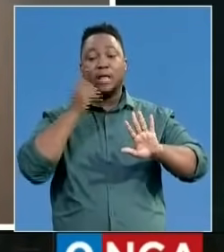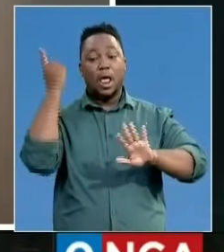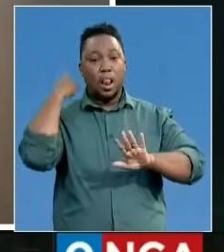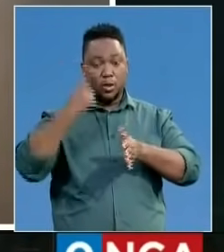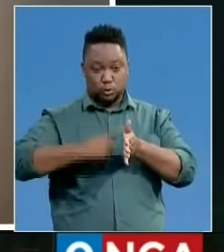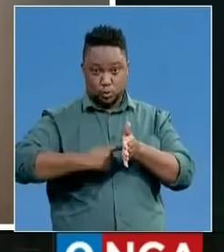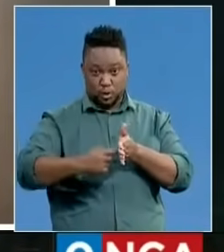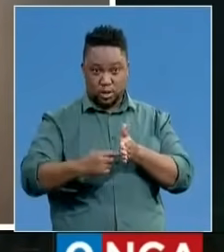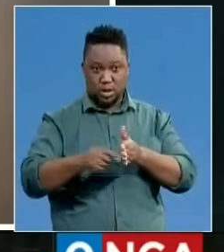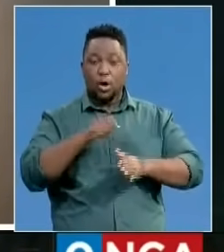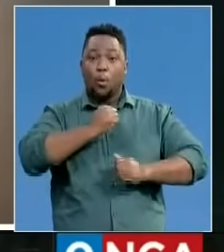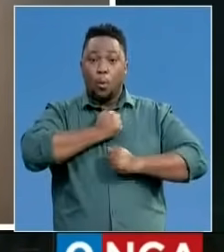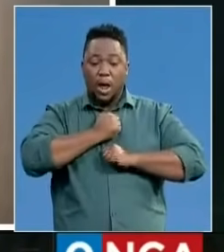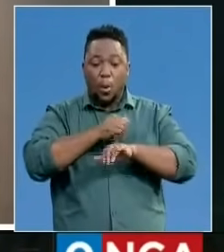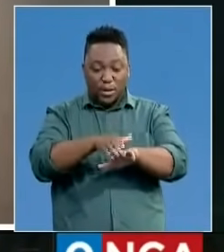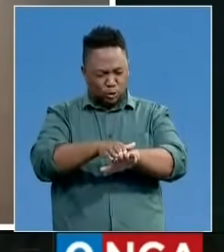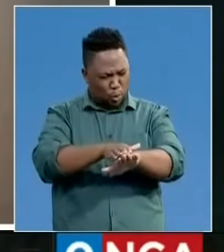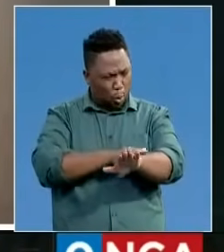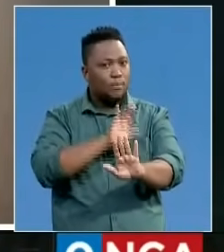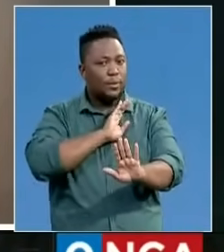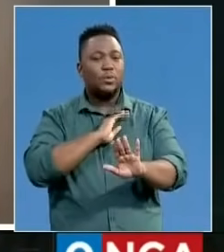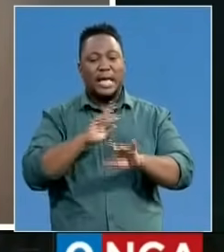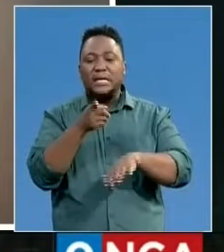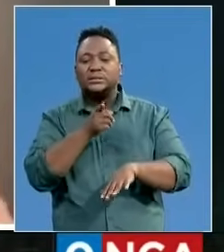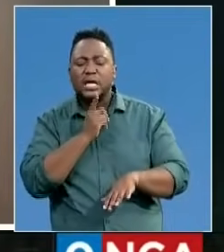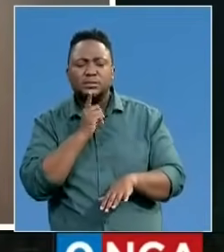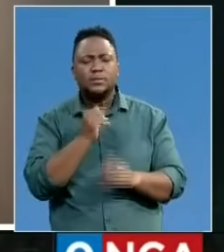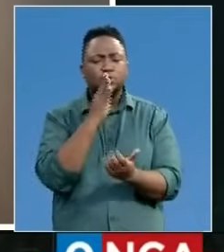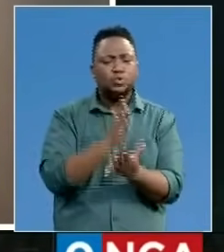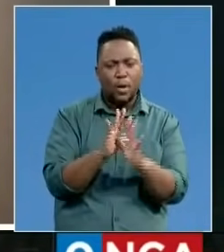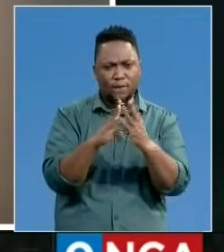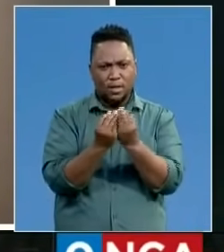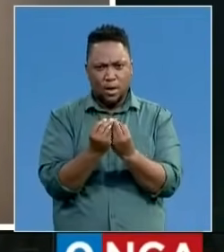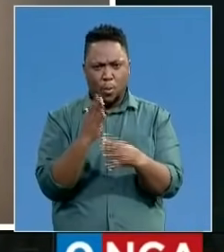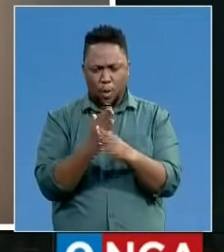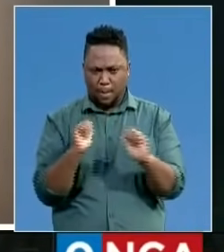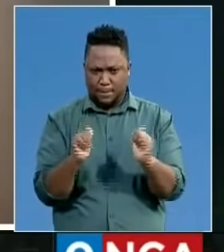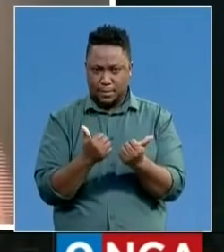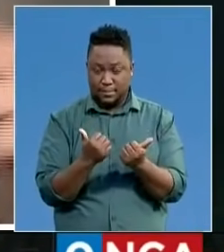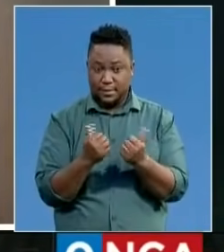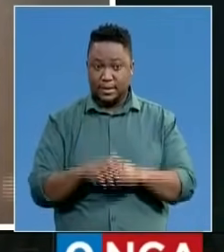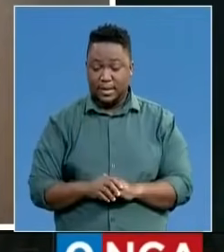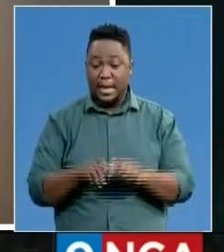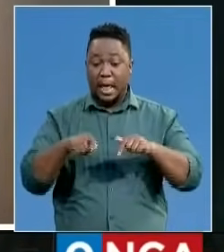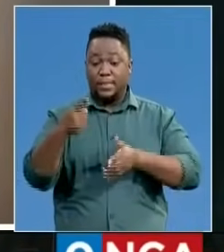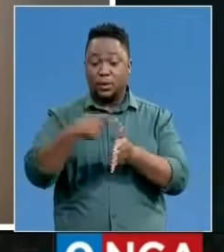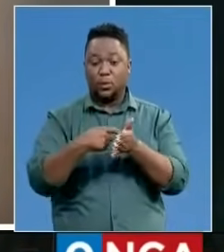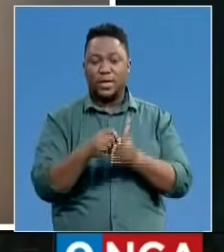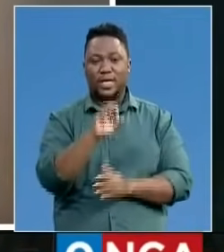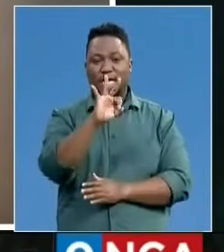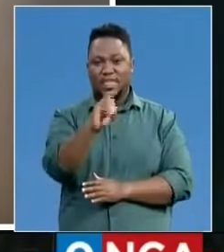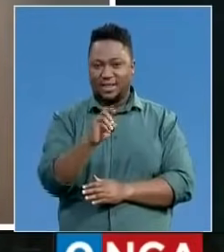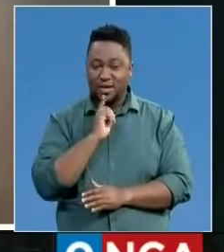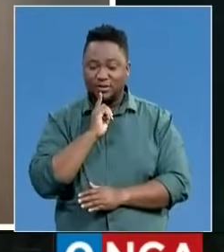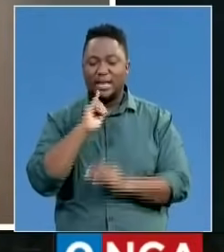went deliberately slow because we wanted to test the system. We're stepping up to 30,000 target this week, and our target for next week is